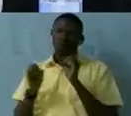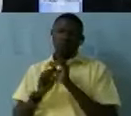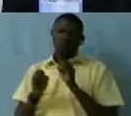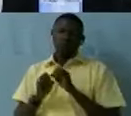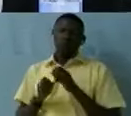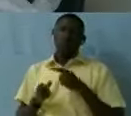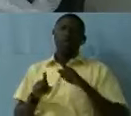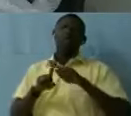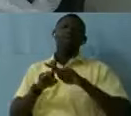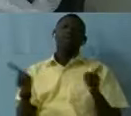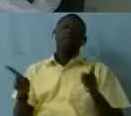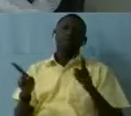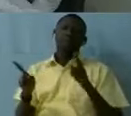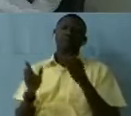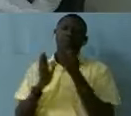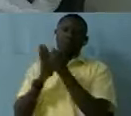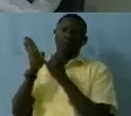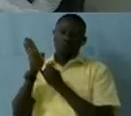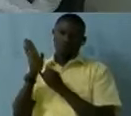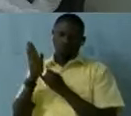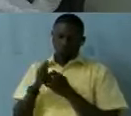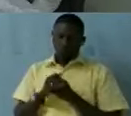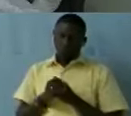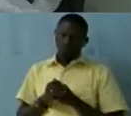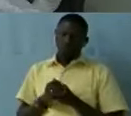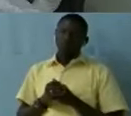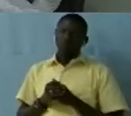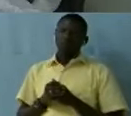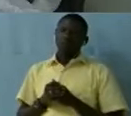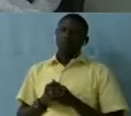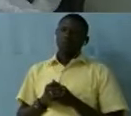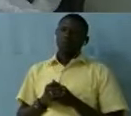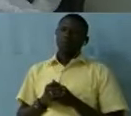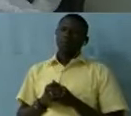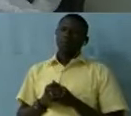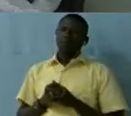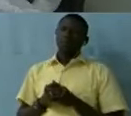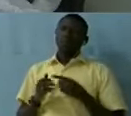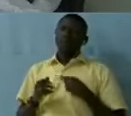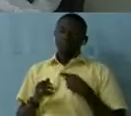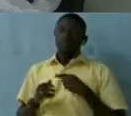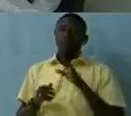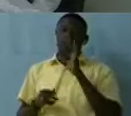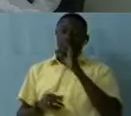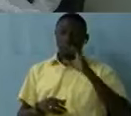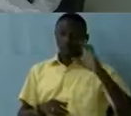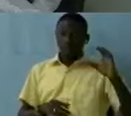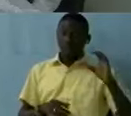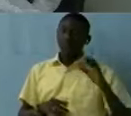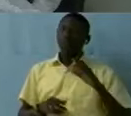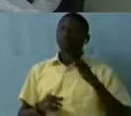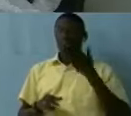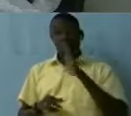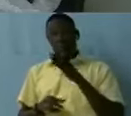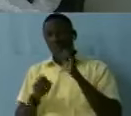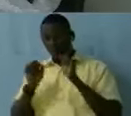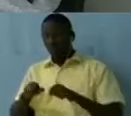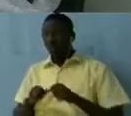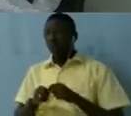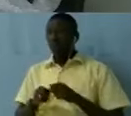The TRRC may consider investigating those particular issues. And wo kudo lu melnu akafoten